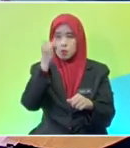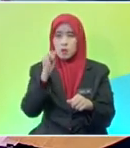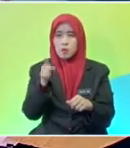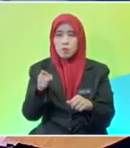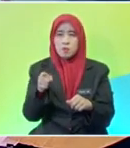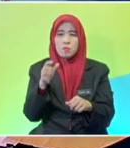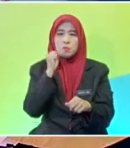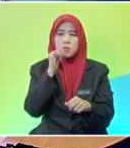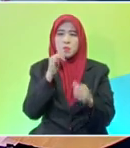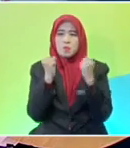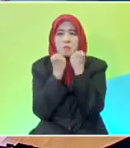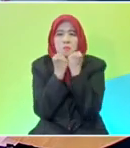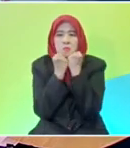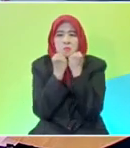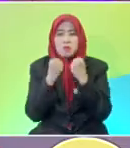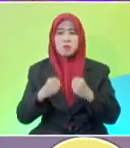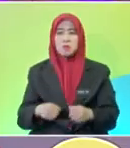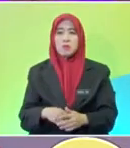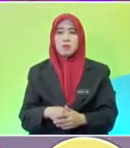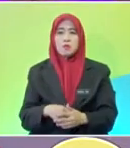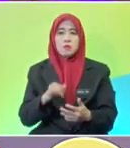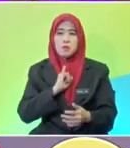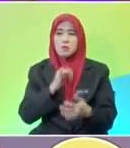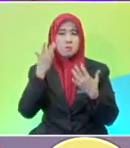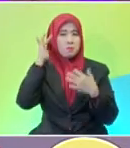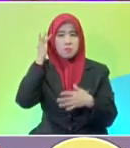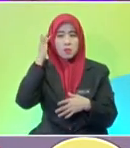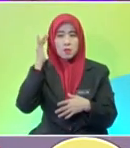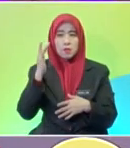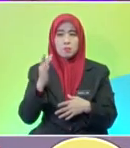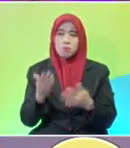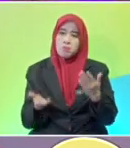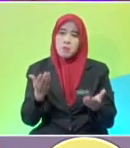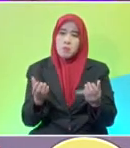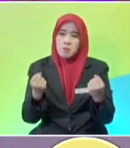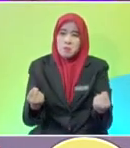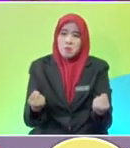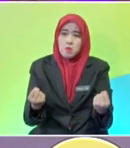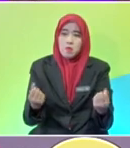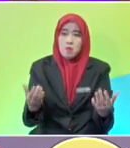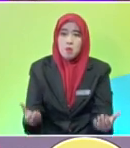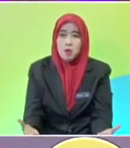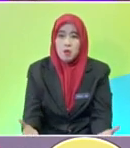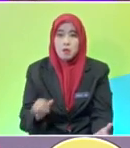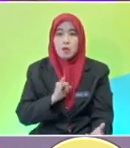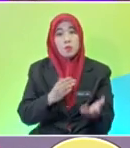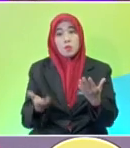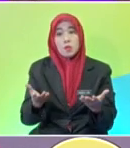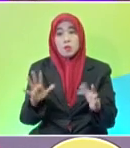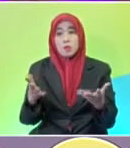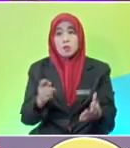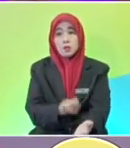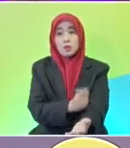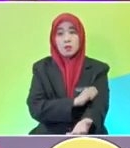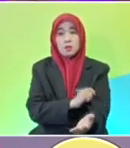Why you cannot lift that thing? This dumbbell, I don't know, perhaps it's too heavy or I don't know, I just don't have enough energy, I didn't eat. I'm